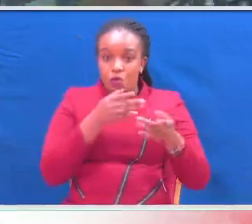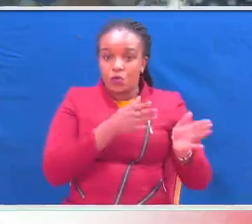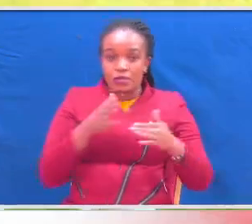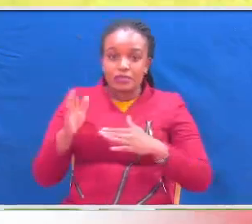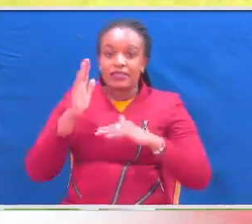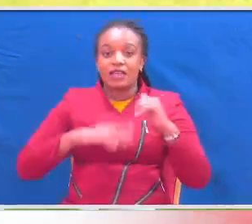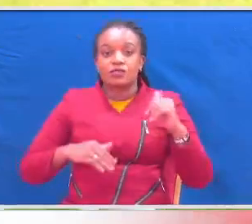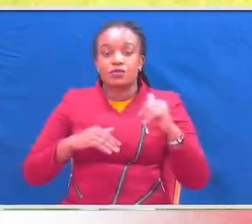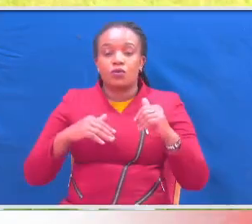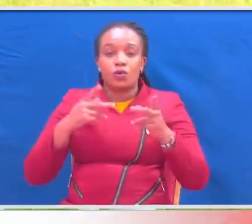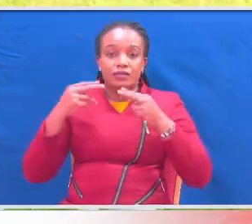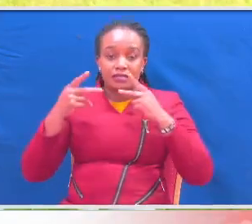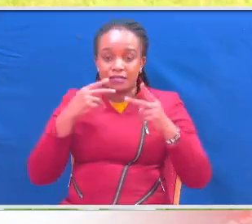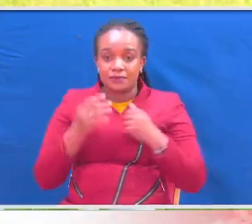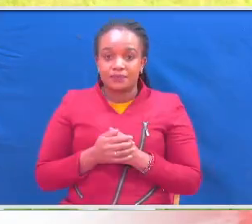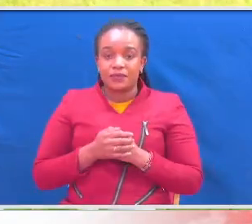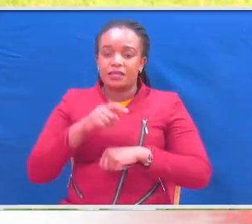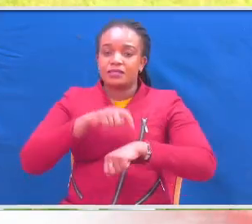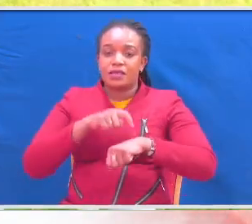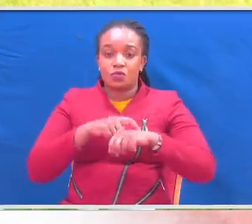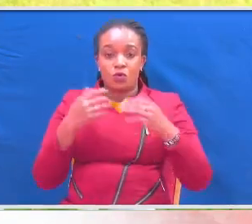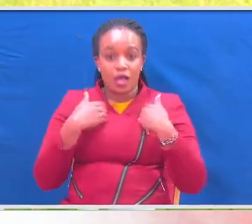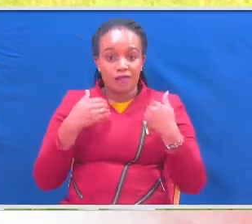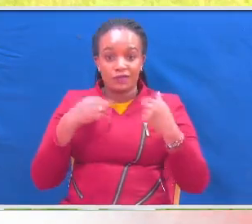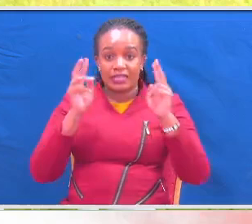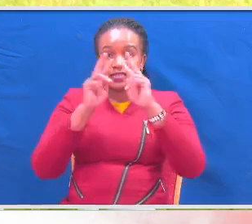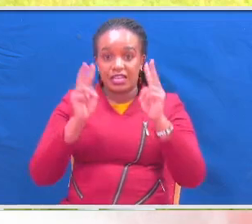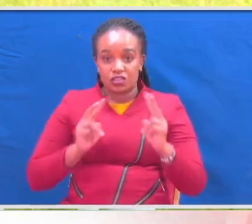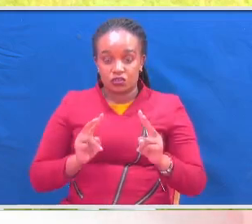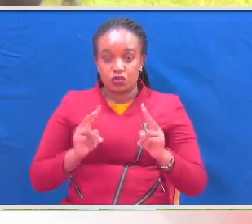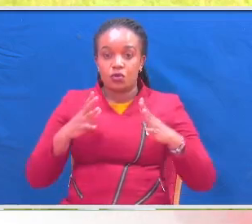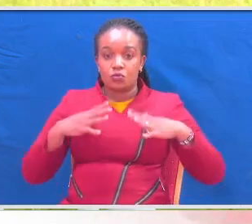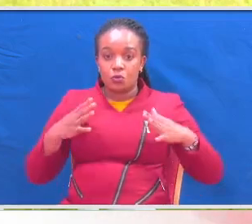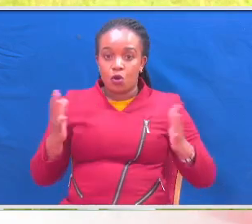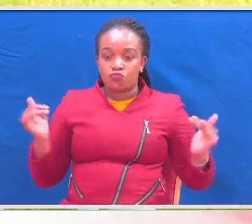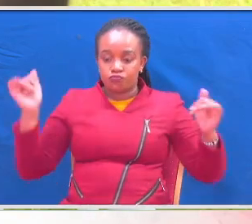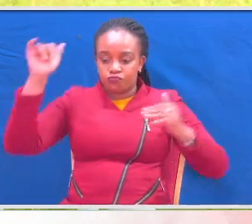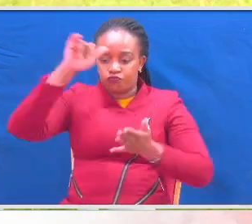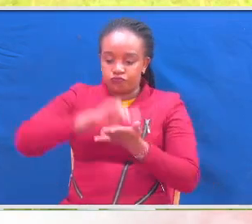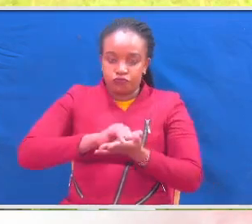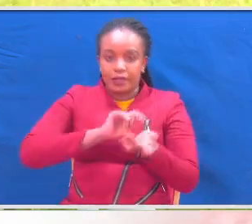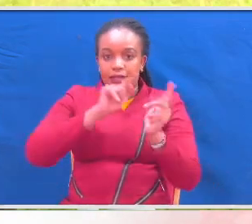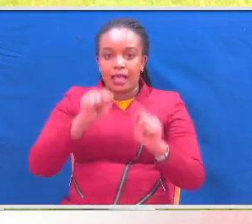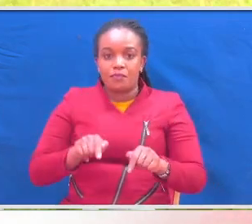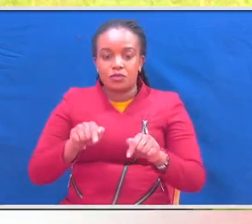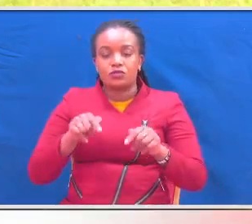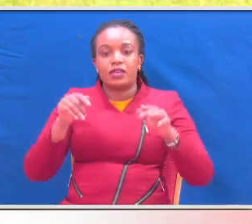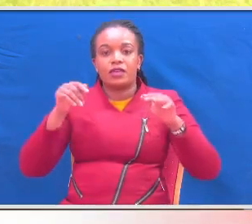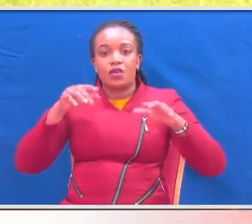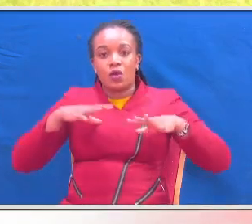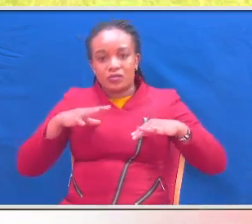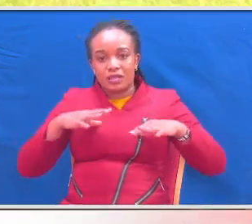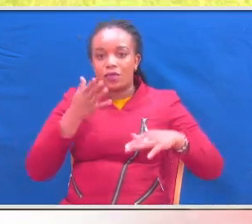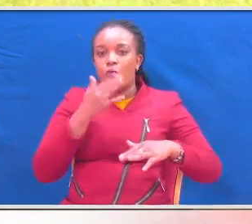hotels. When you have international tourists coming to the hotel, they want to lounge by the pool and, you know, feel